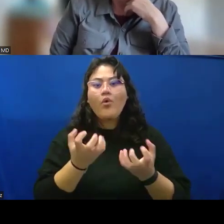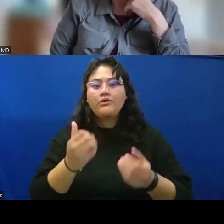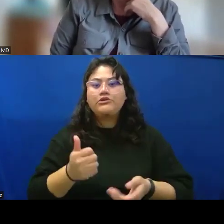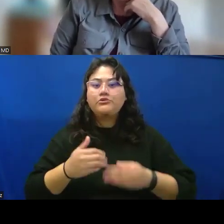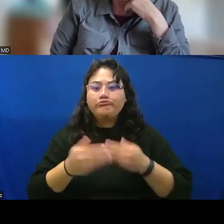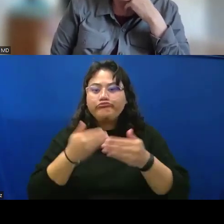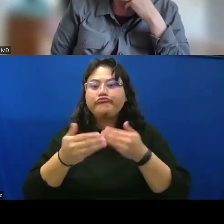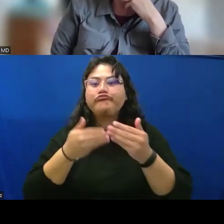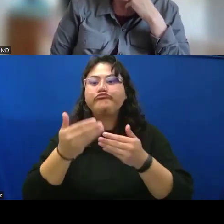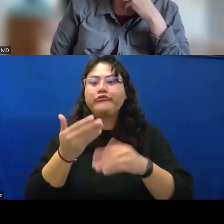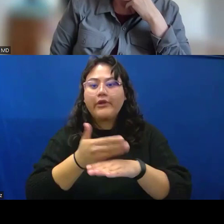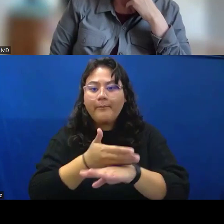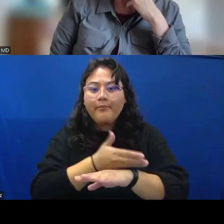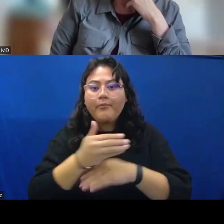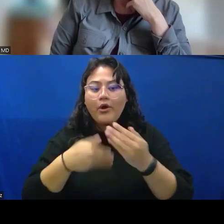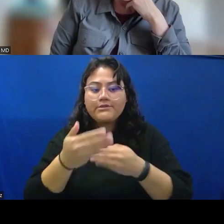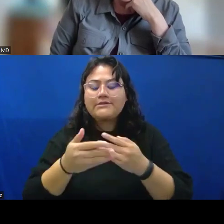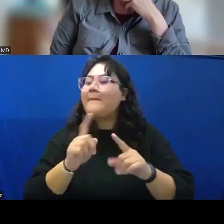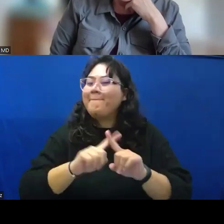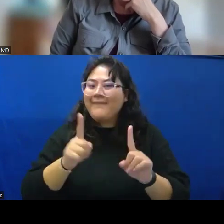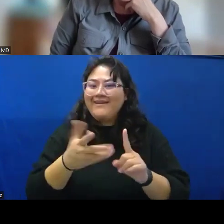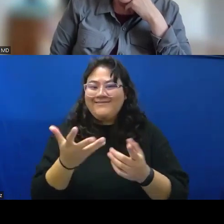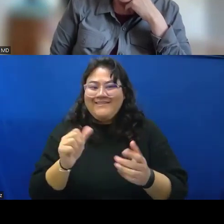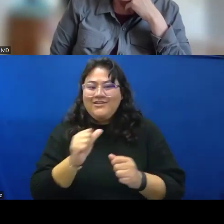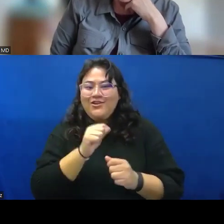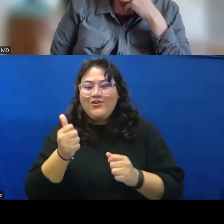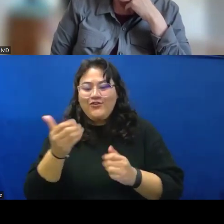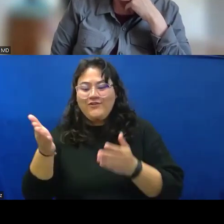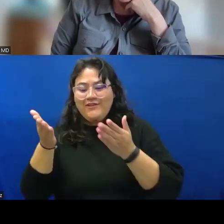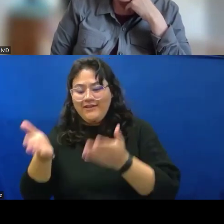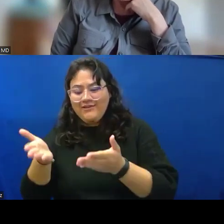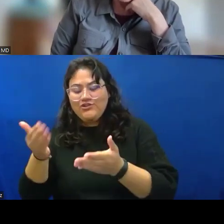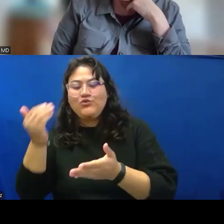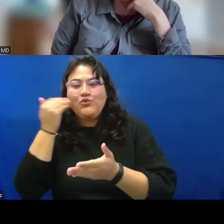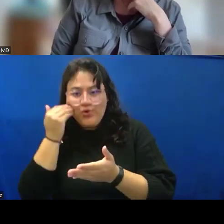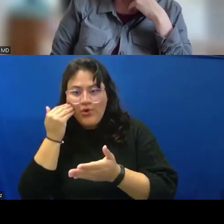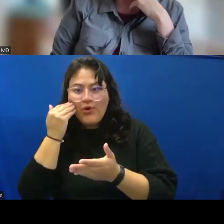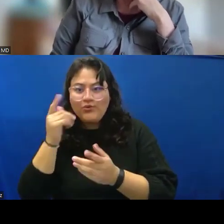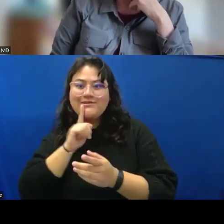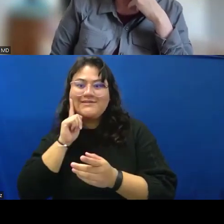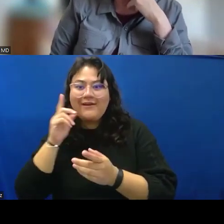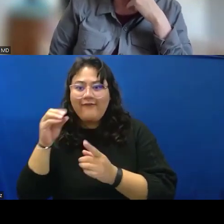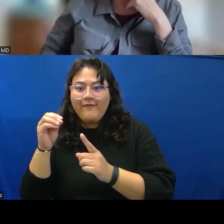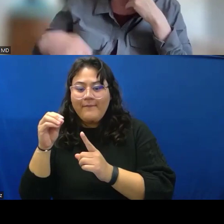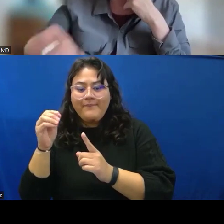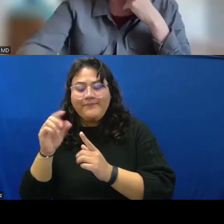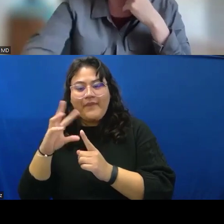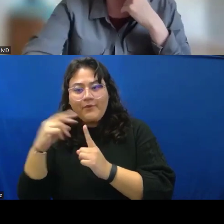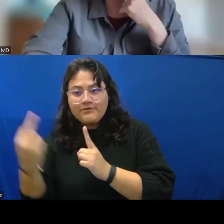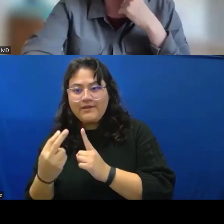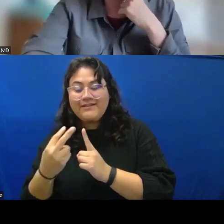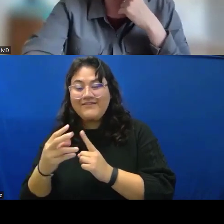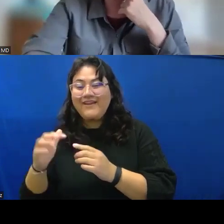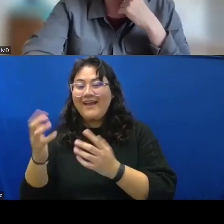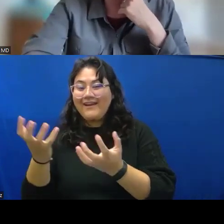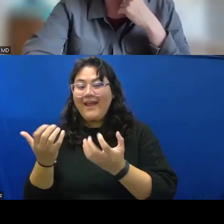these suggestions. Fortunately, during this time, the same time period, the AAP began their Words